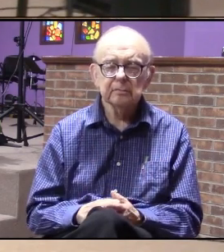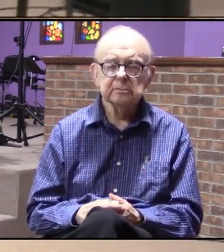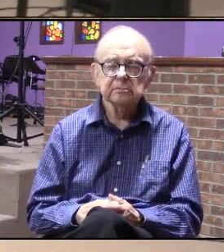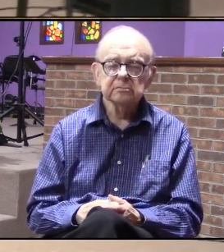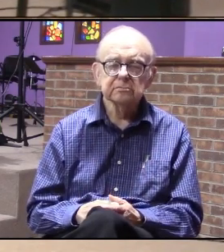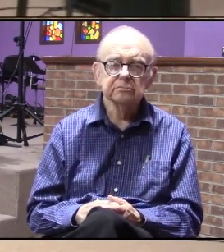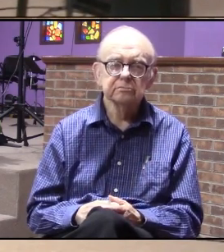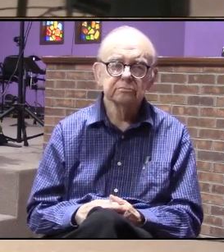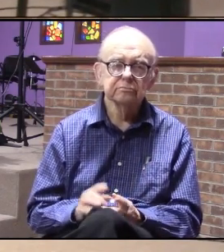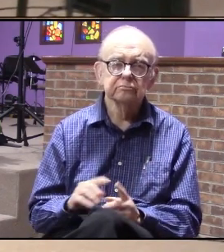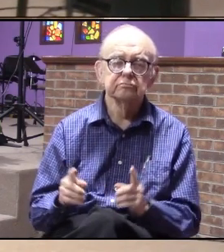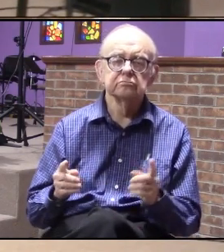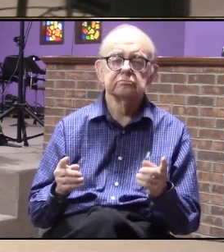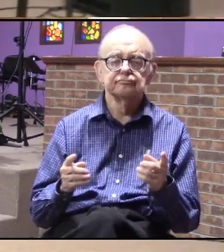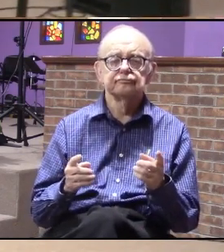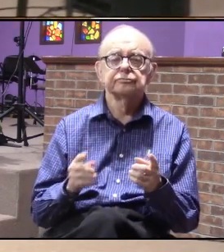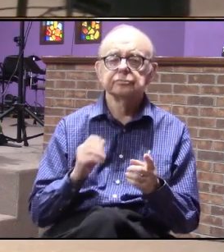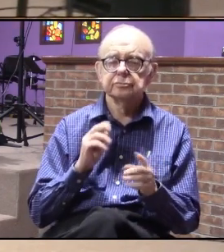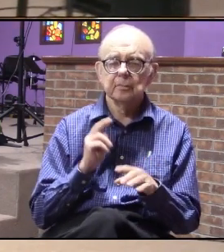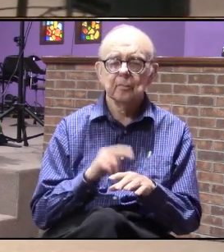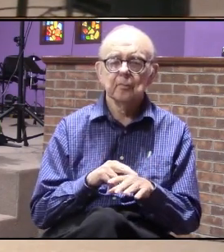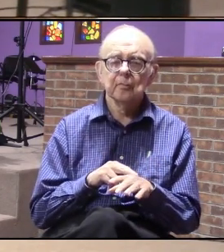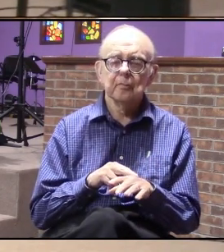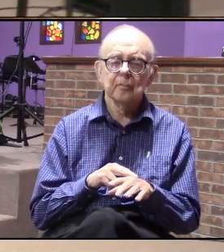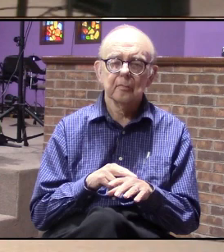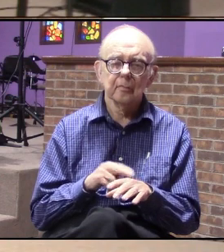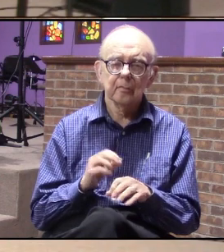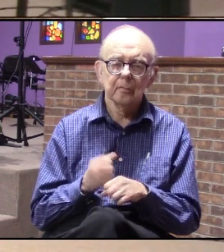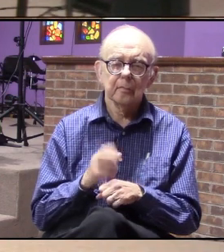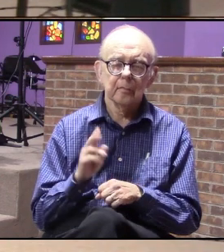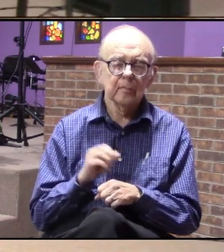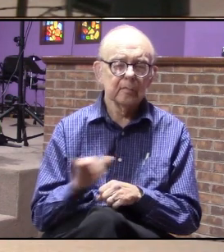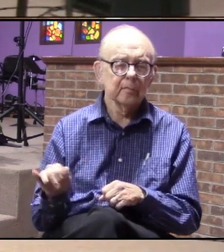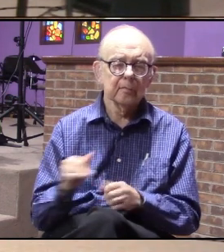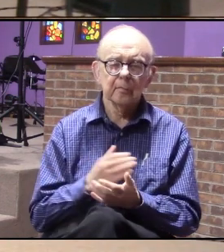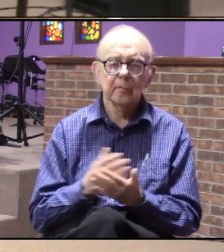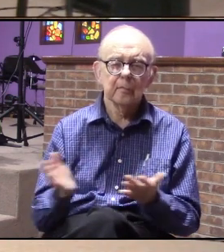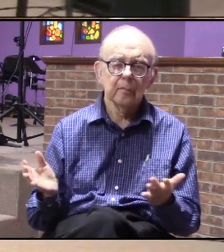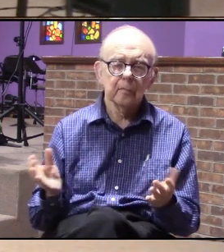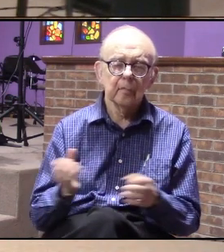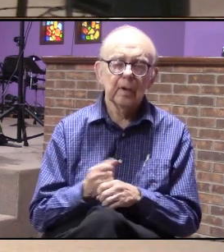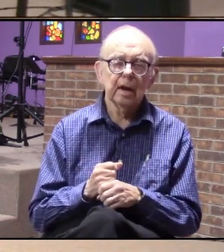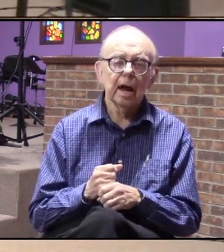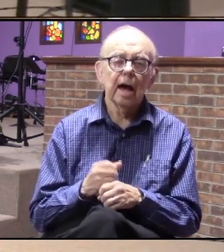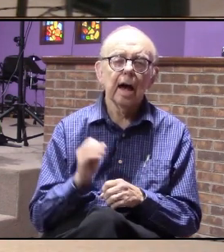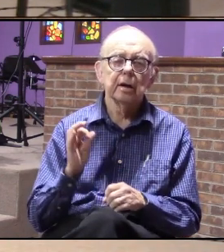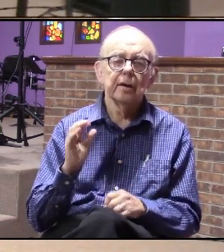any of those. But it's normally made out of the same thing. It's been made out of metal.